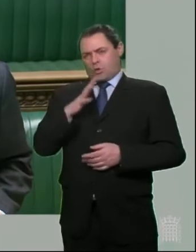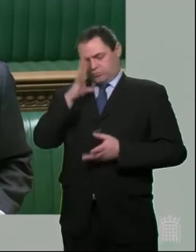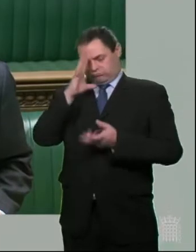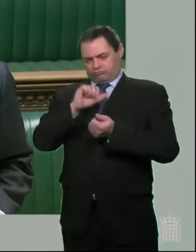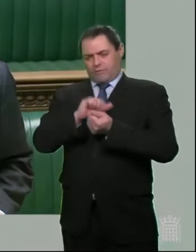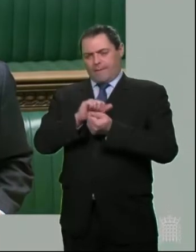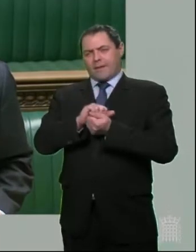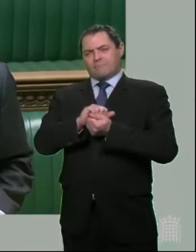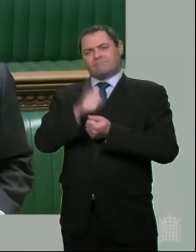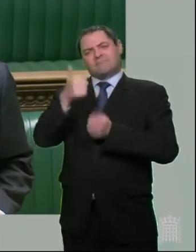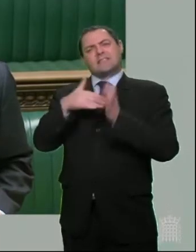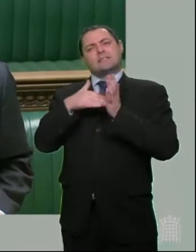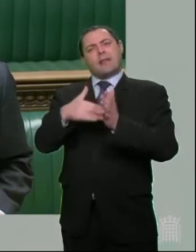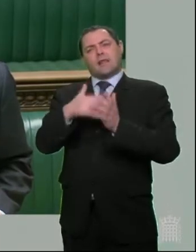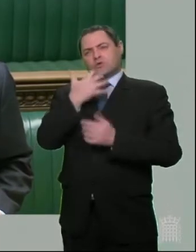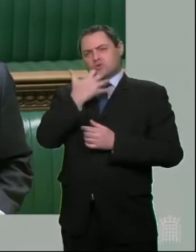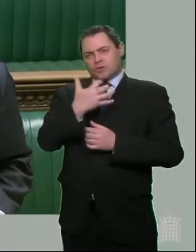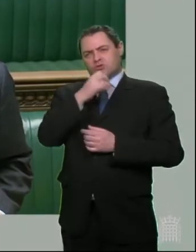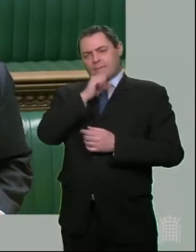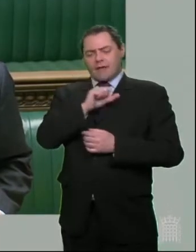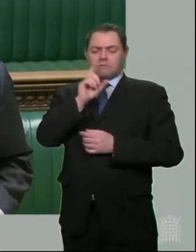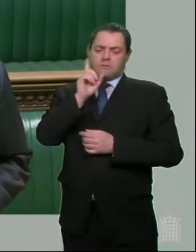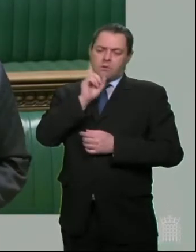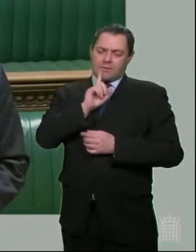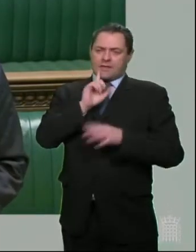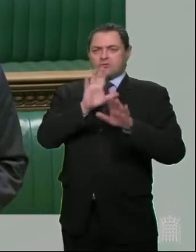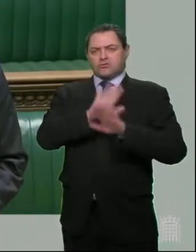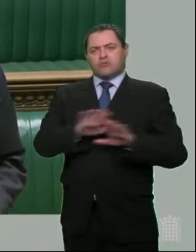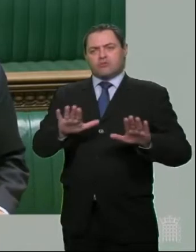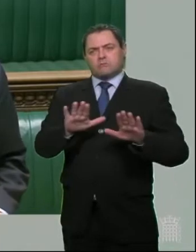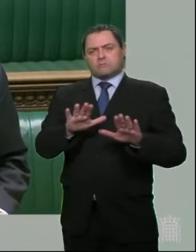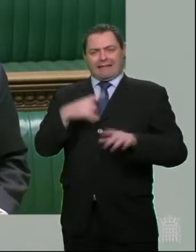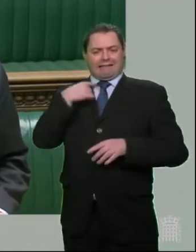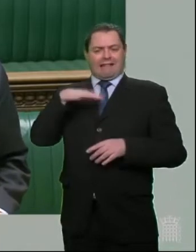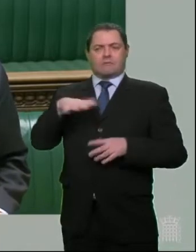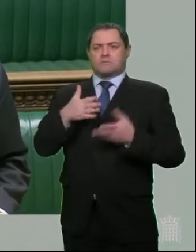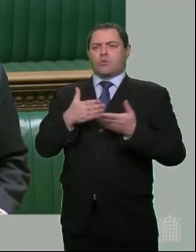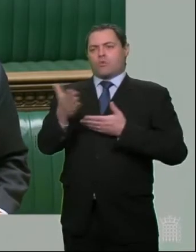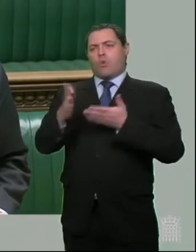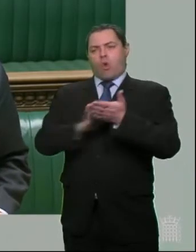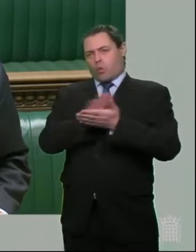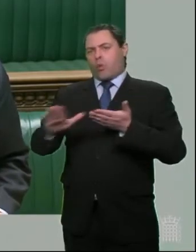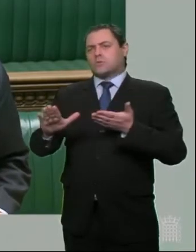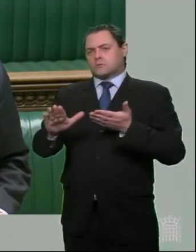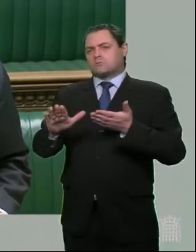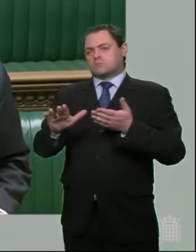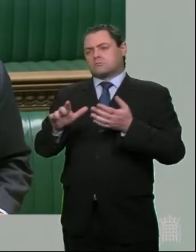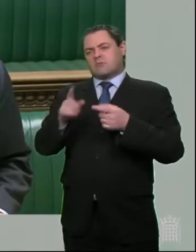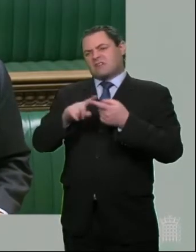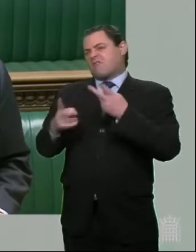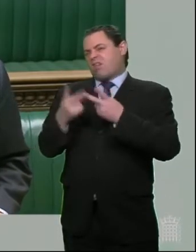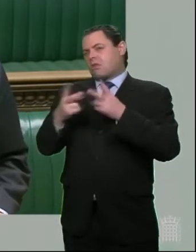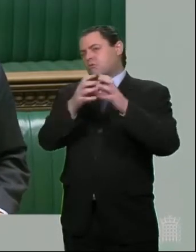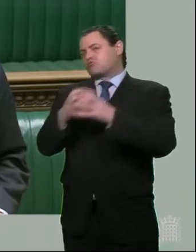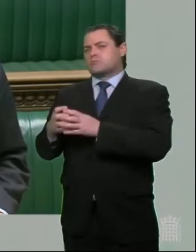remembering the 6 million Jewish men, women and children murdered during the Holocaust and all other victims of Nazi